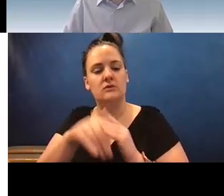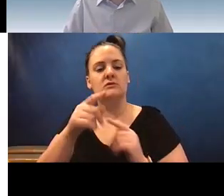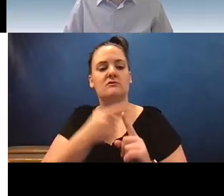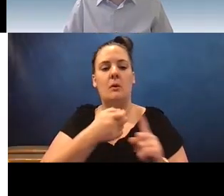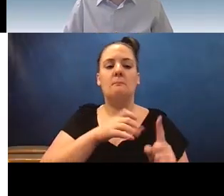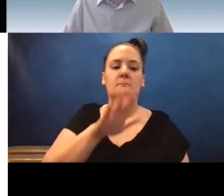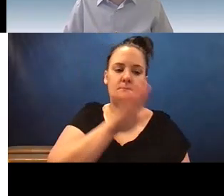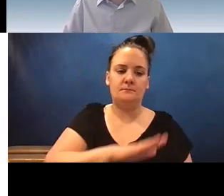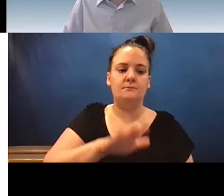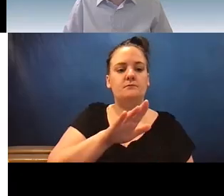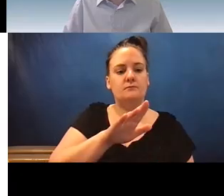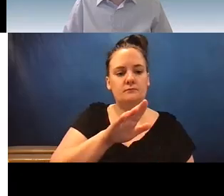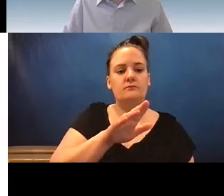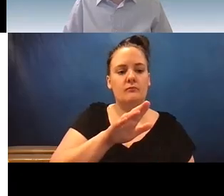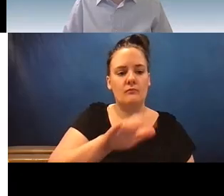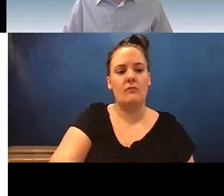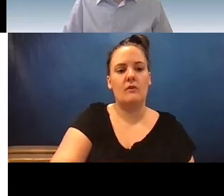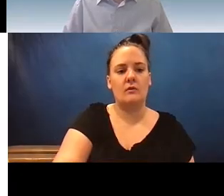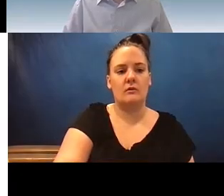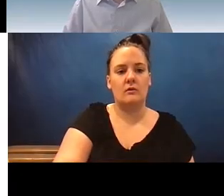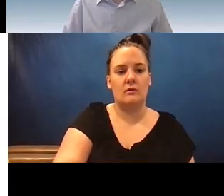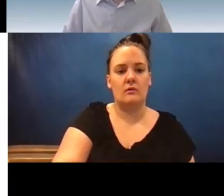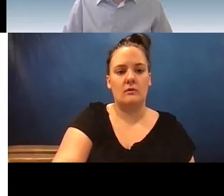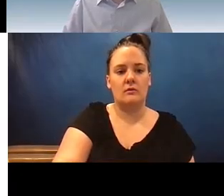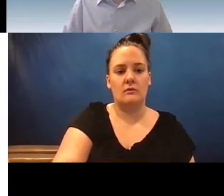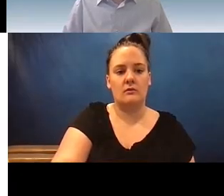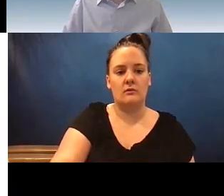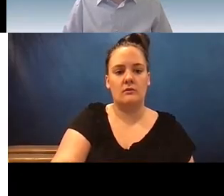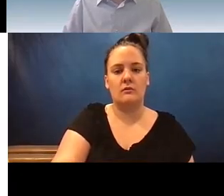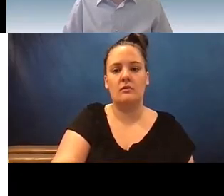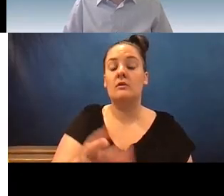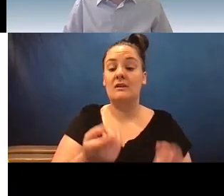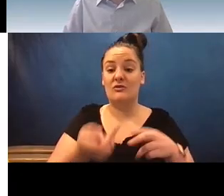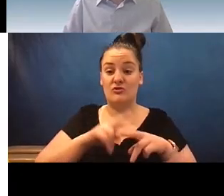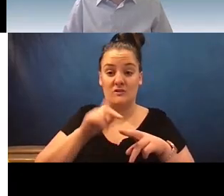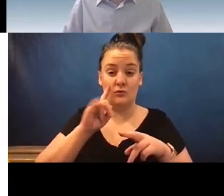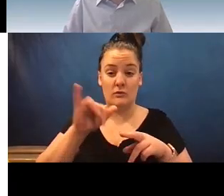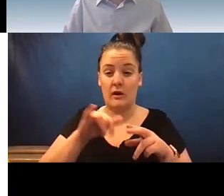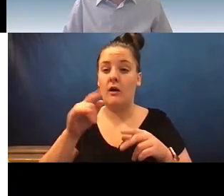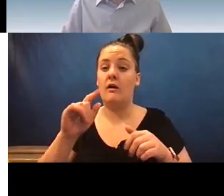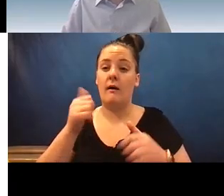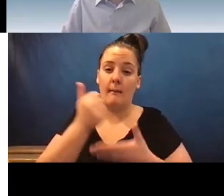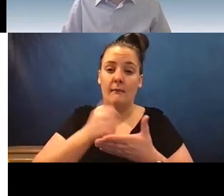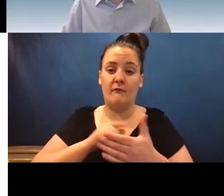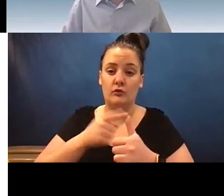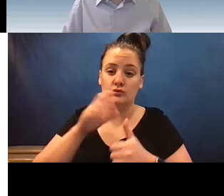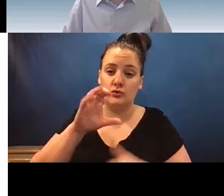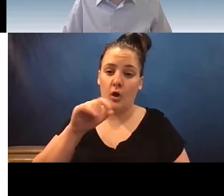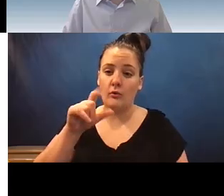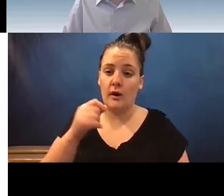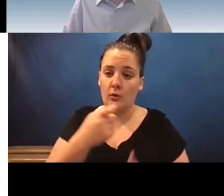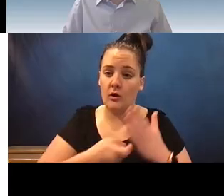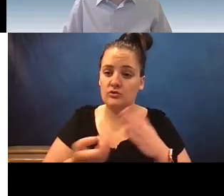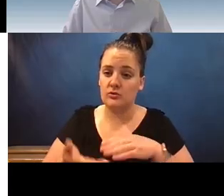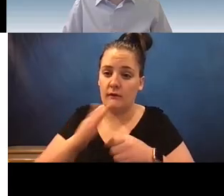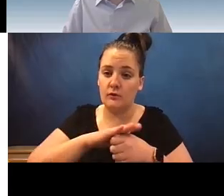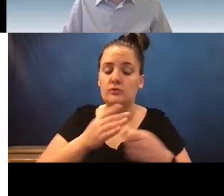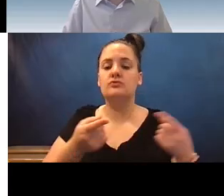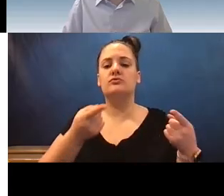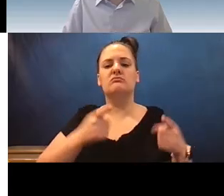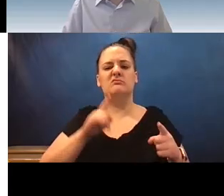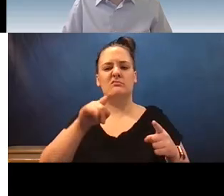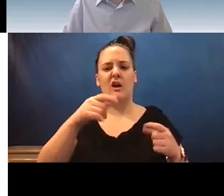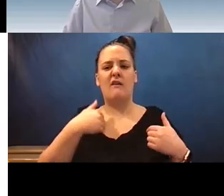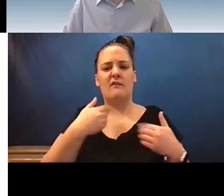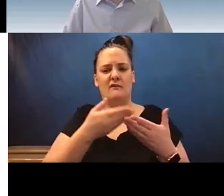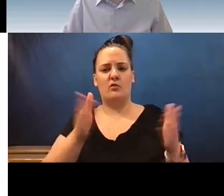to 81.2% of hospitals. Increases in Health First Colorado cost coverage are largely driven by reforms in hospital provider fee